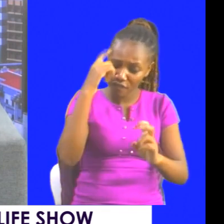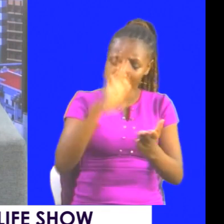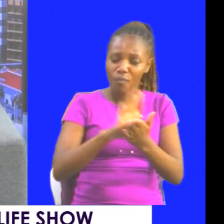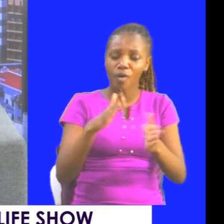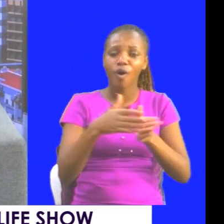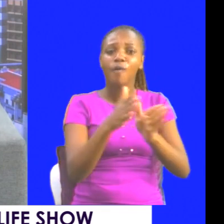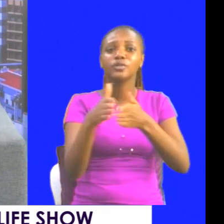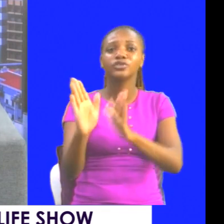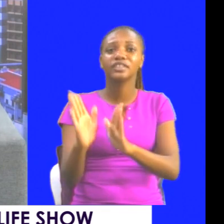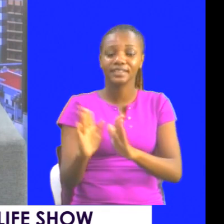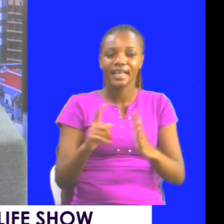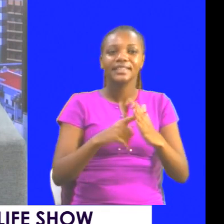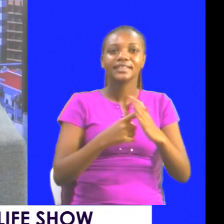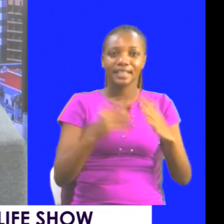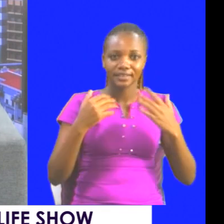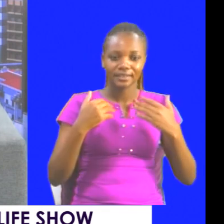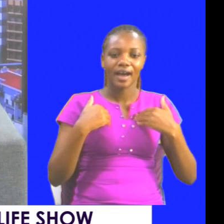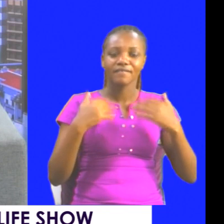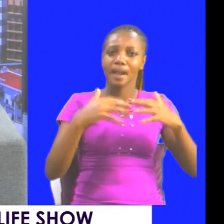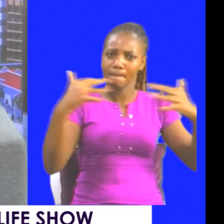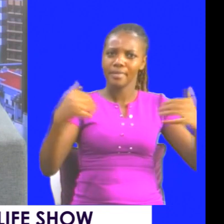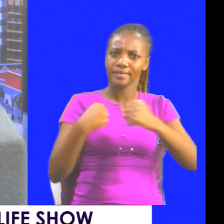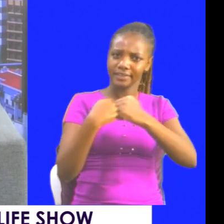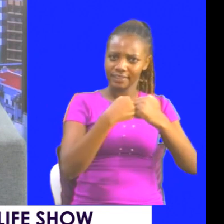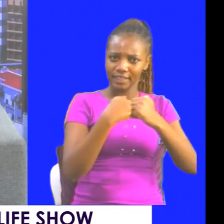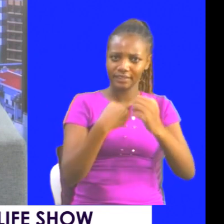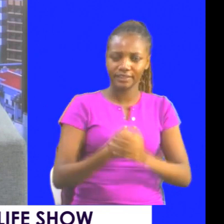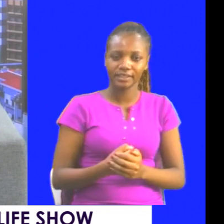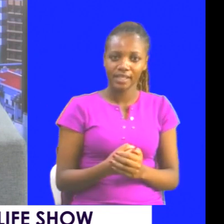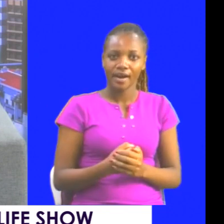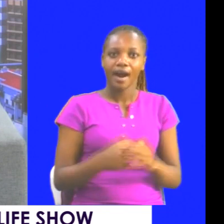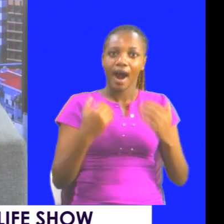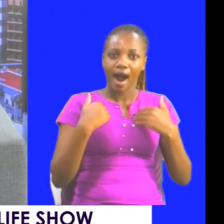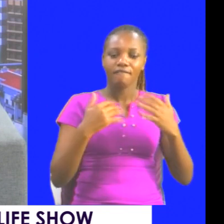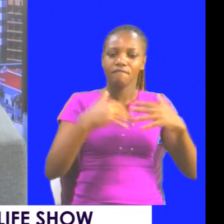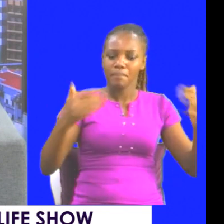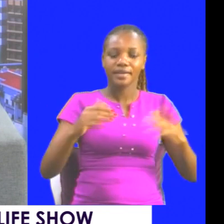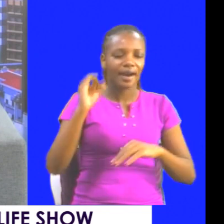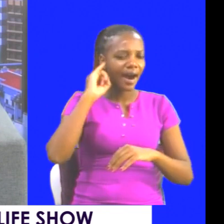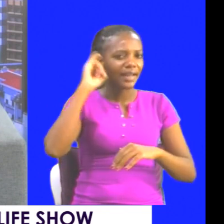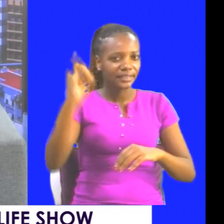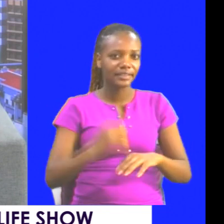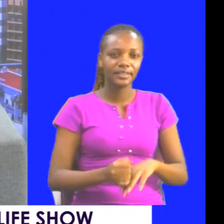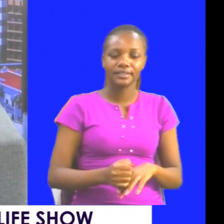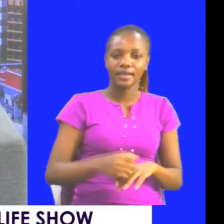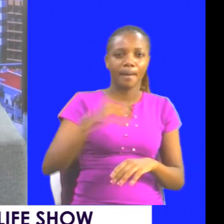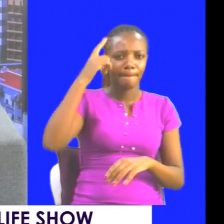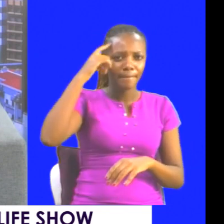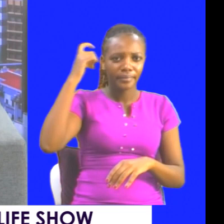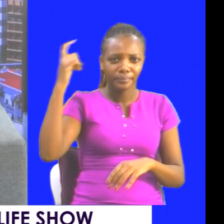yourself. Start creating a bigger challenge. Start getting bigger ideas. Start dreaming bigger